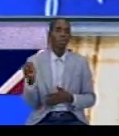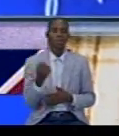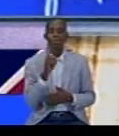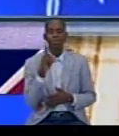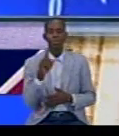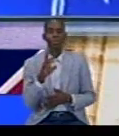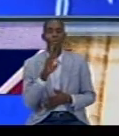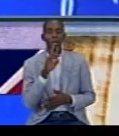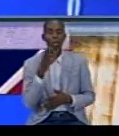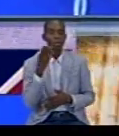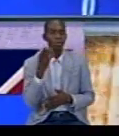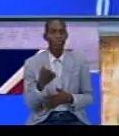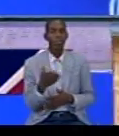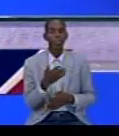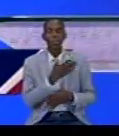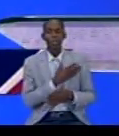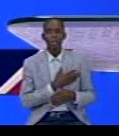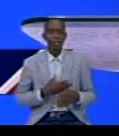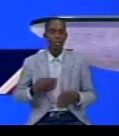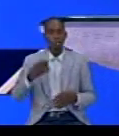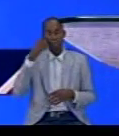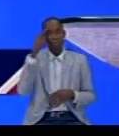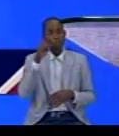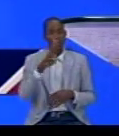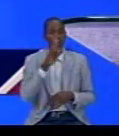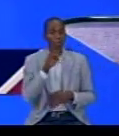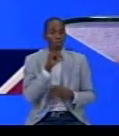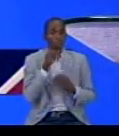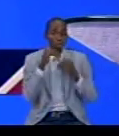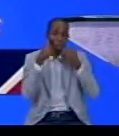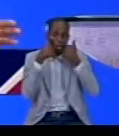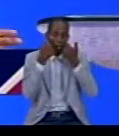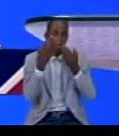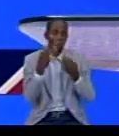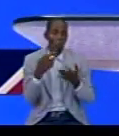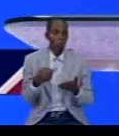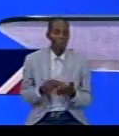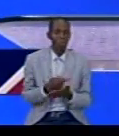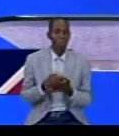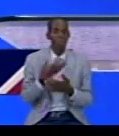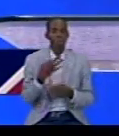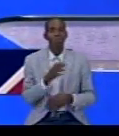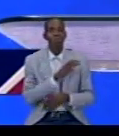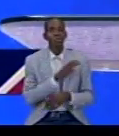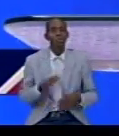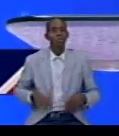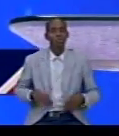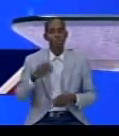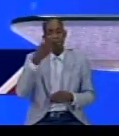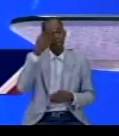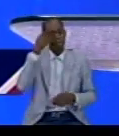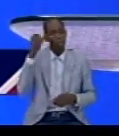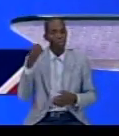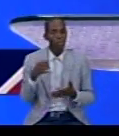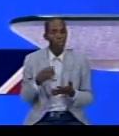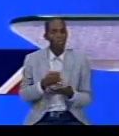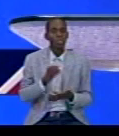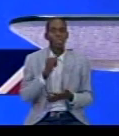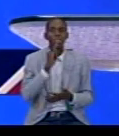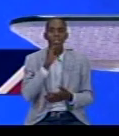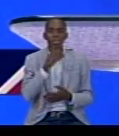are. And you know, because I'm not ashamed of the gospel of Christ, because it is